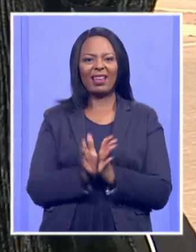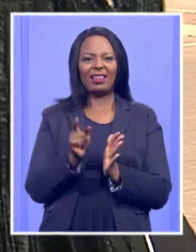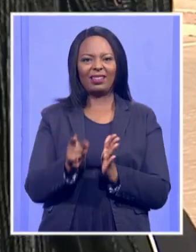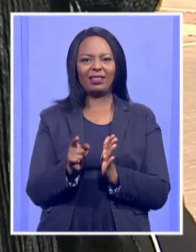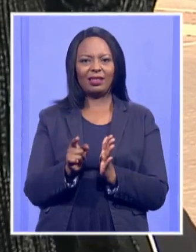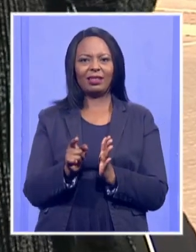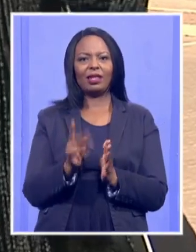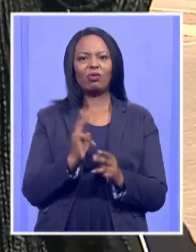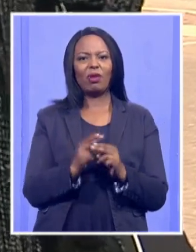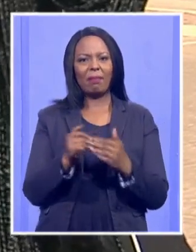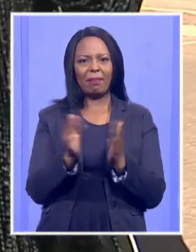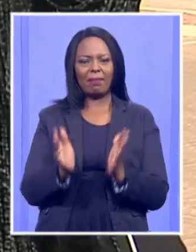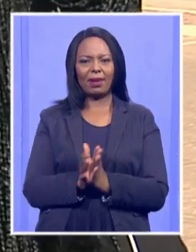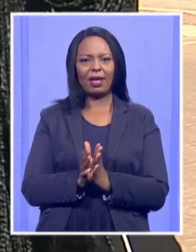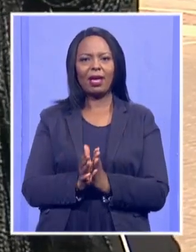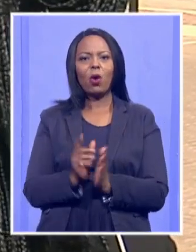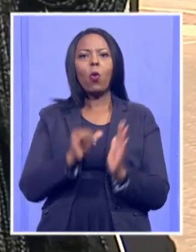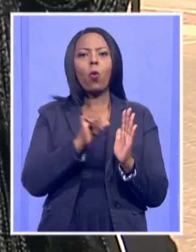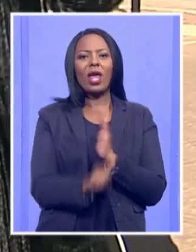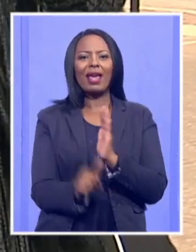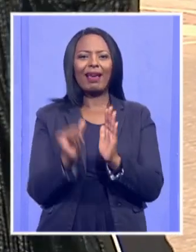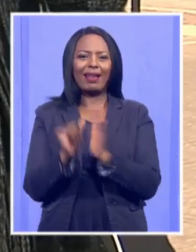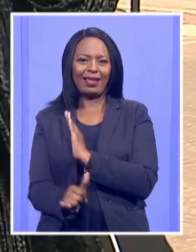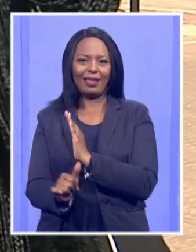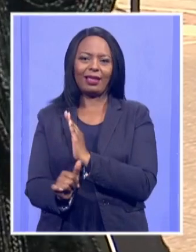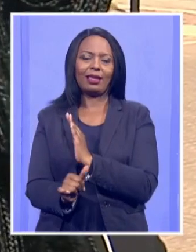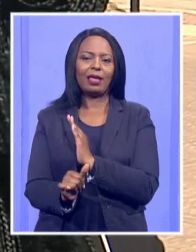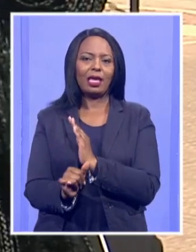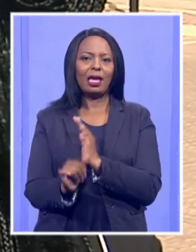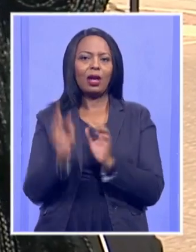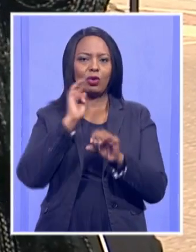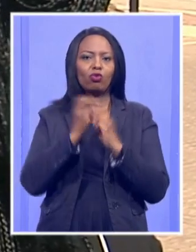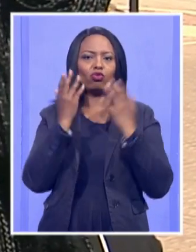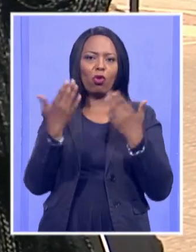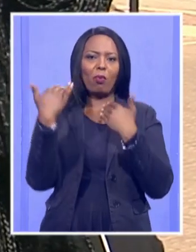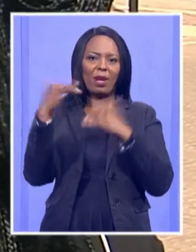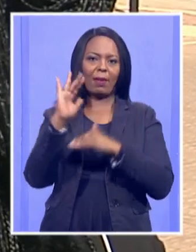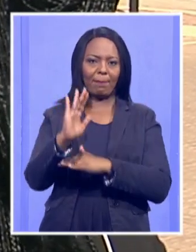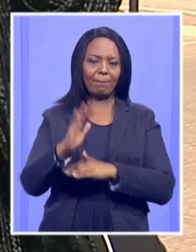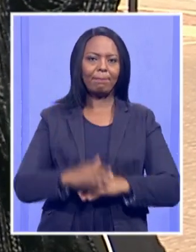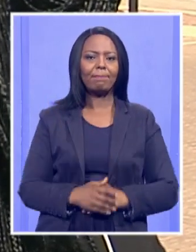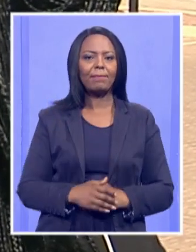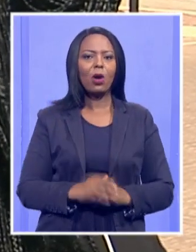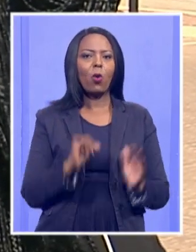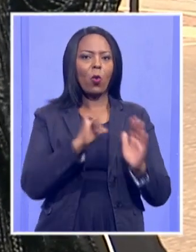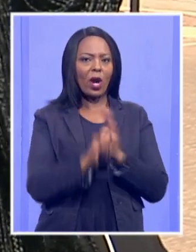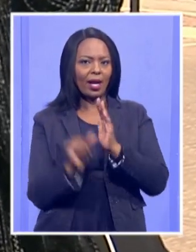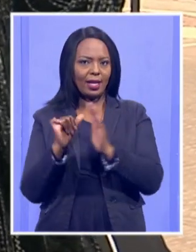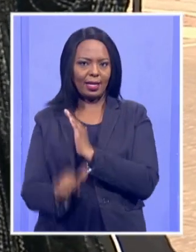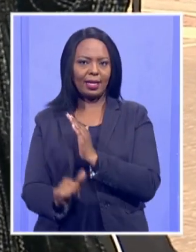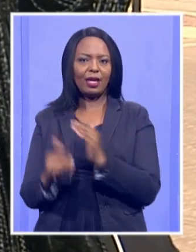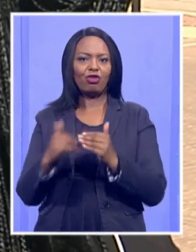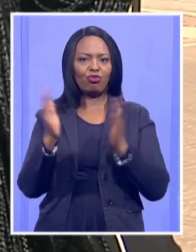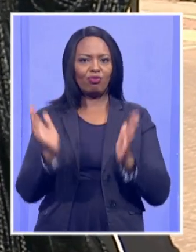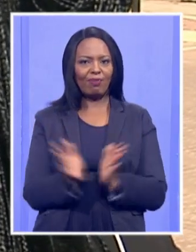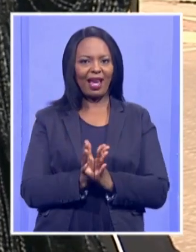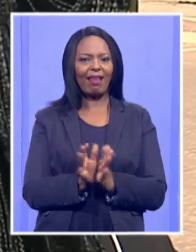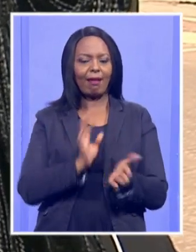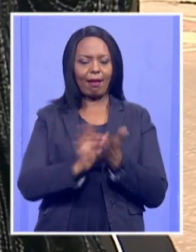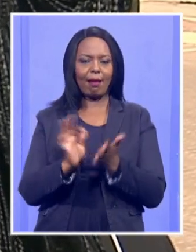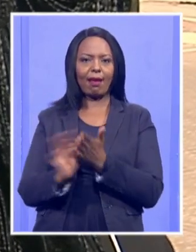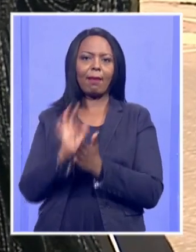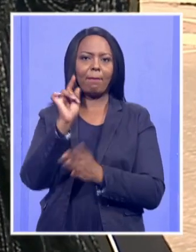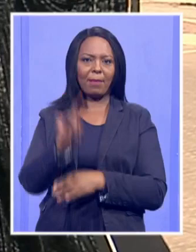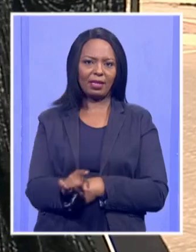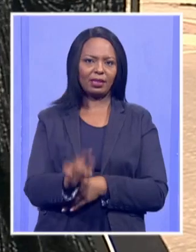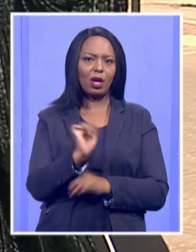weekly, at a minimum, bare minimum level. Bucket system must be changed weekly, and if that's the case, that they have to